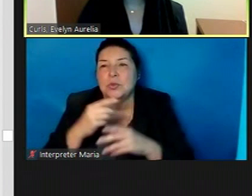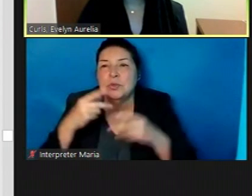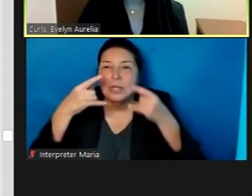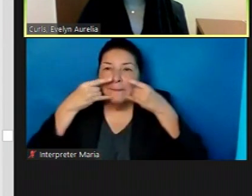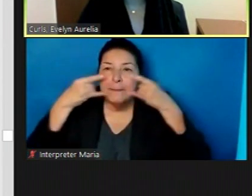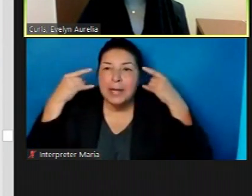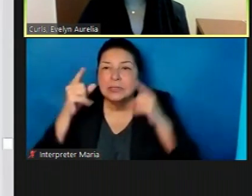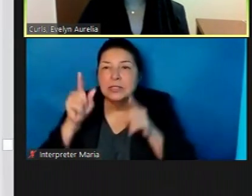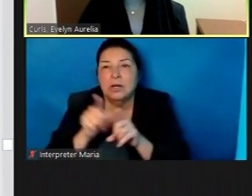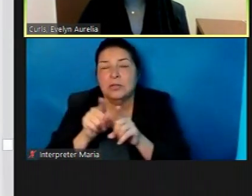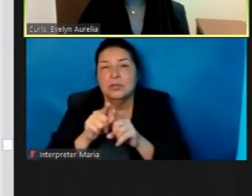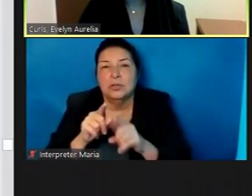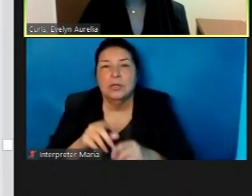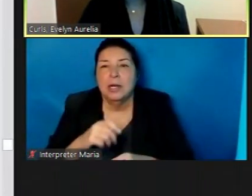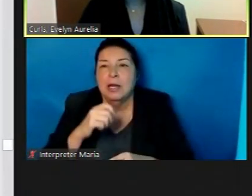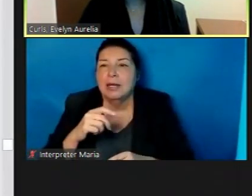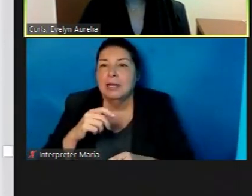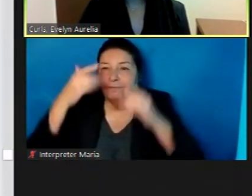Next slide.